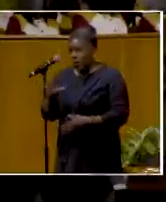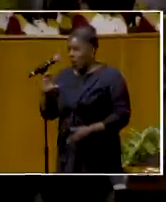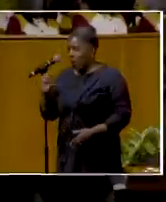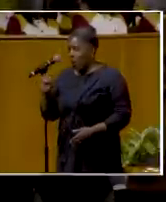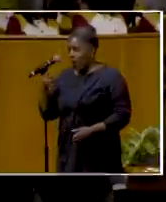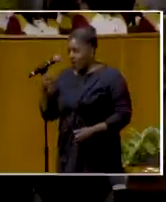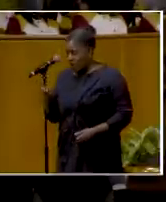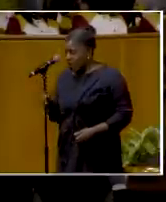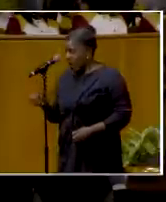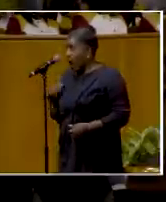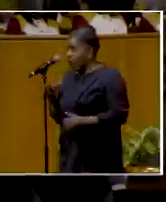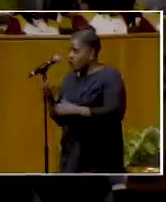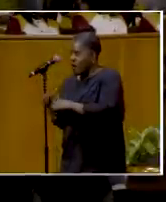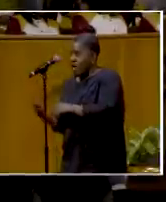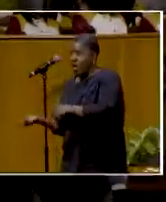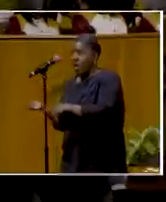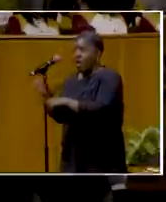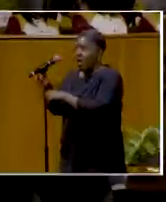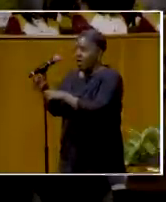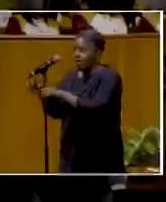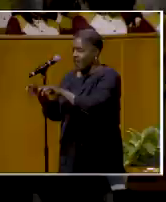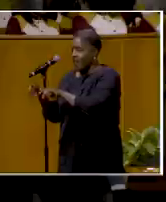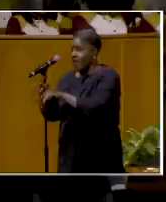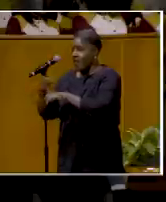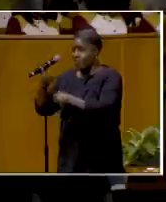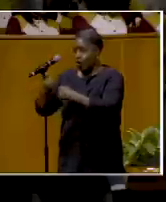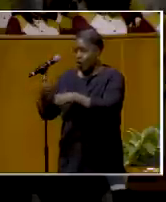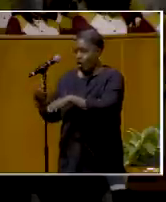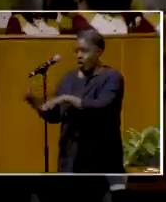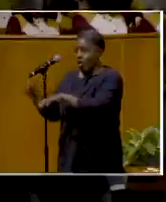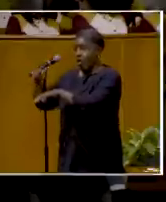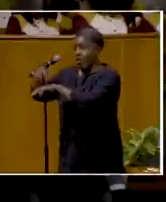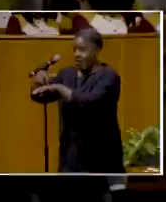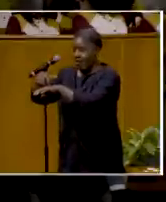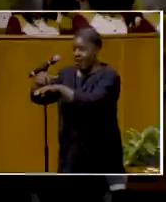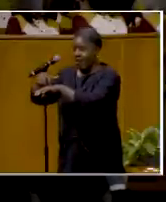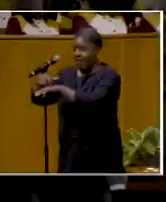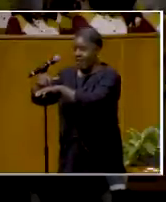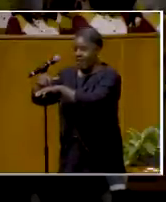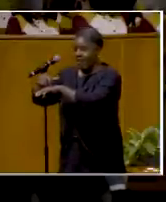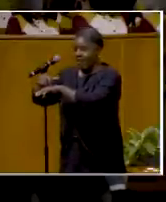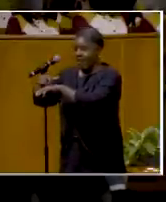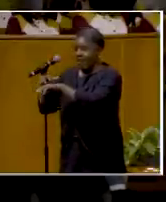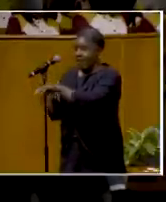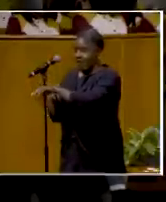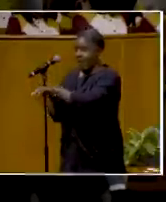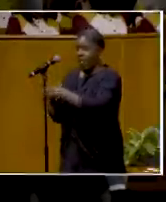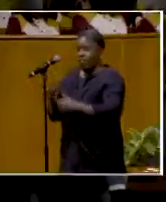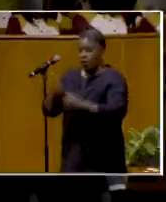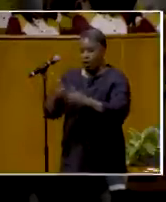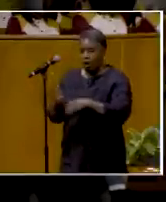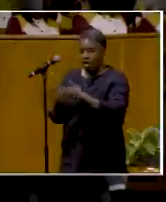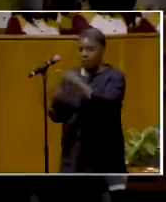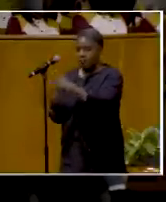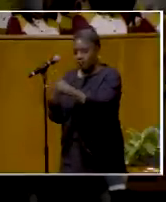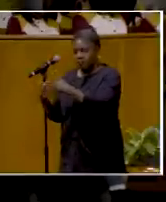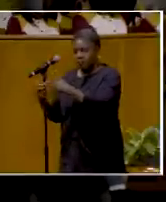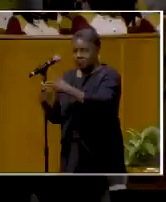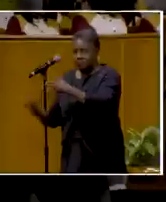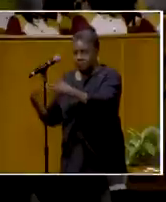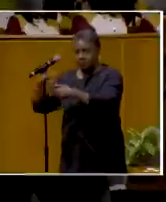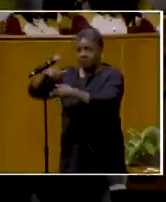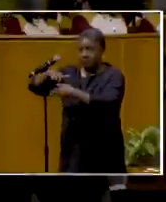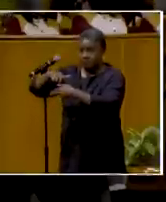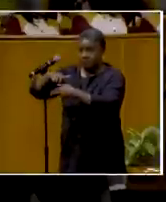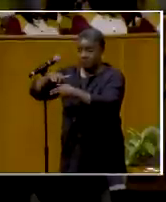I want you to climb on grandma's car, get up on the roof of the car, and get to the window, climb in